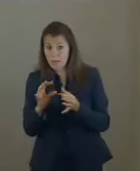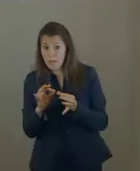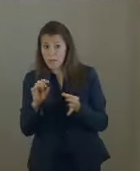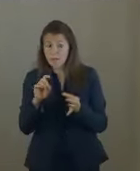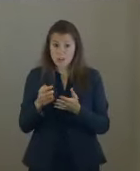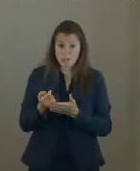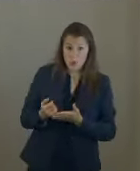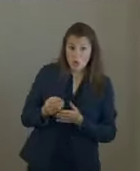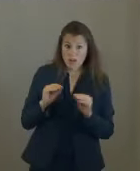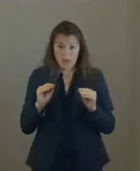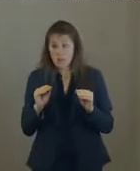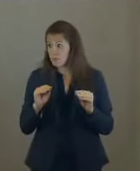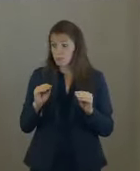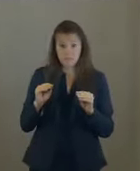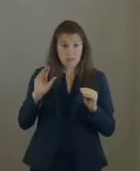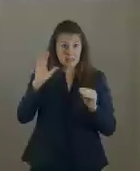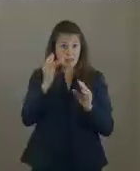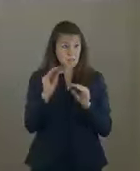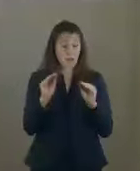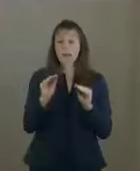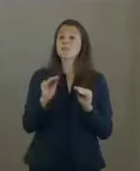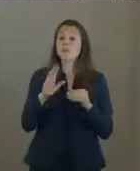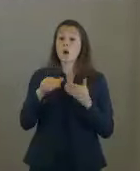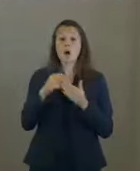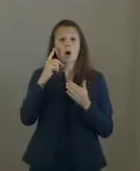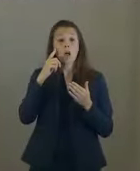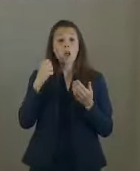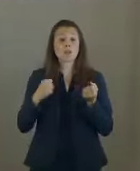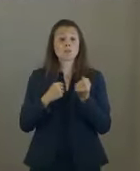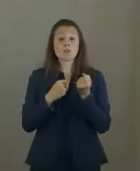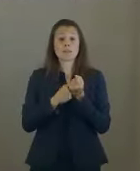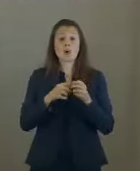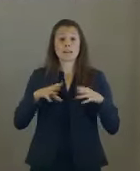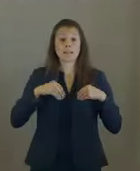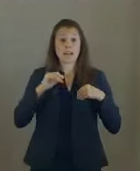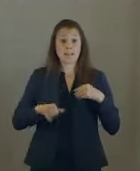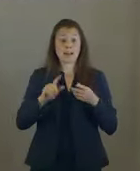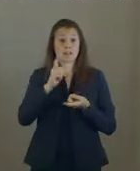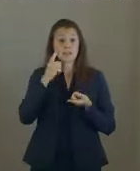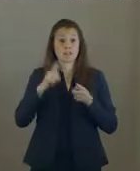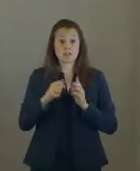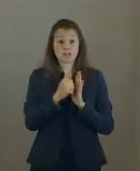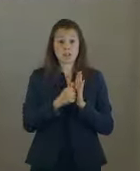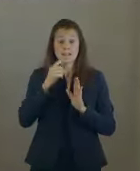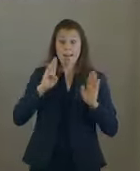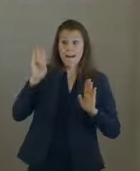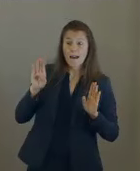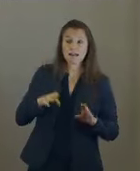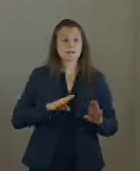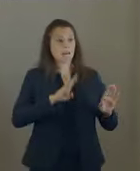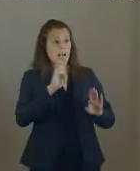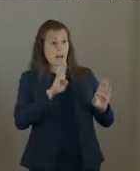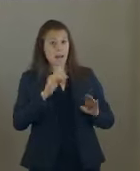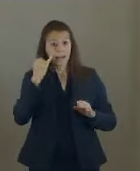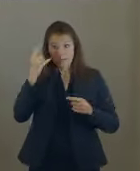pulled? Seeing none. Those in favor of adopting the consent agenda will say aye. Aye. Aye. Those opposed will